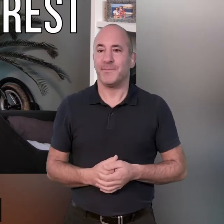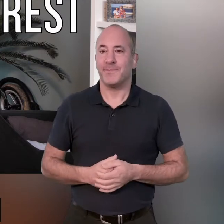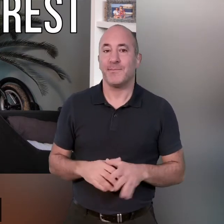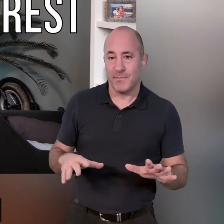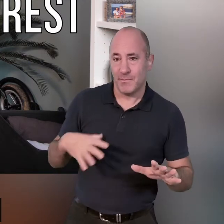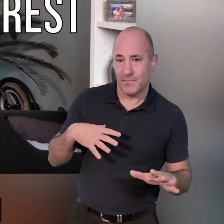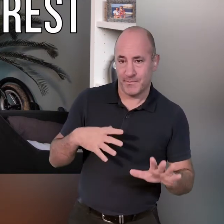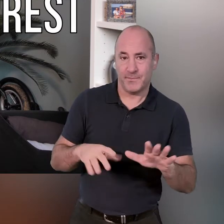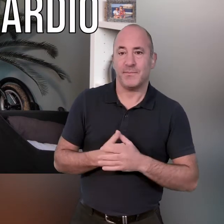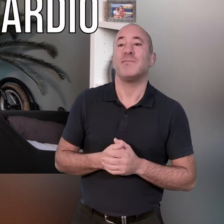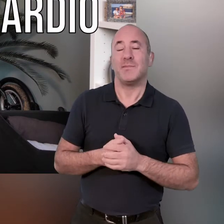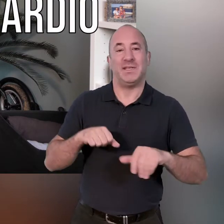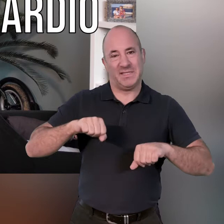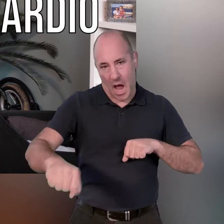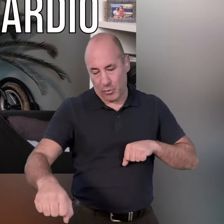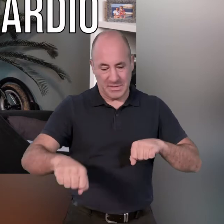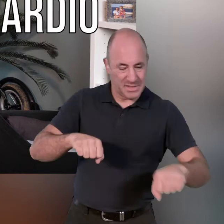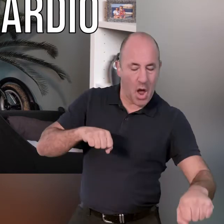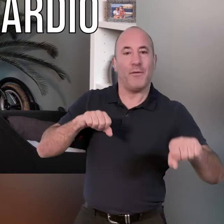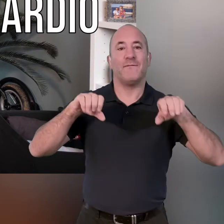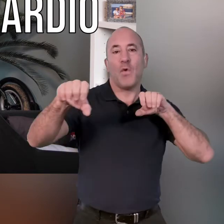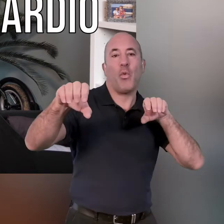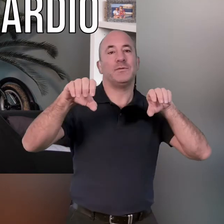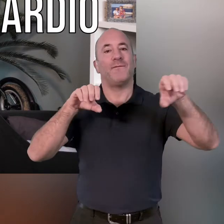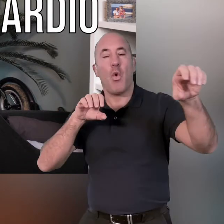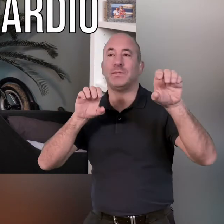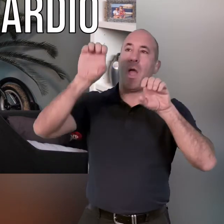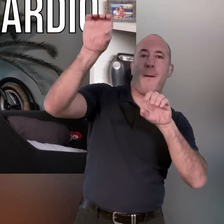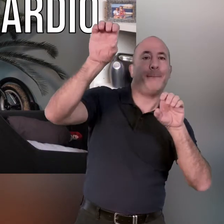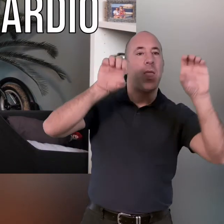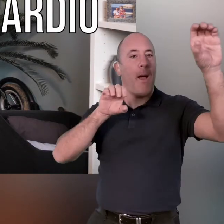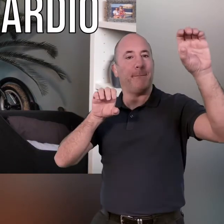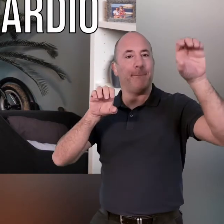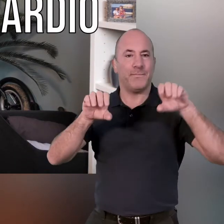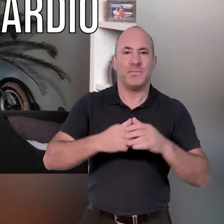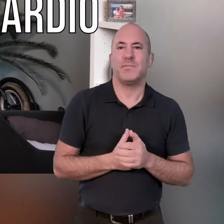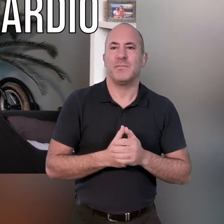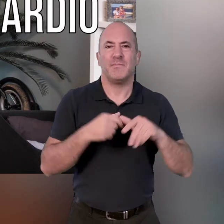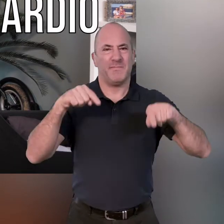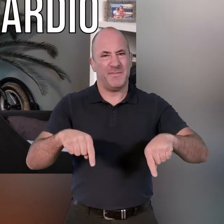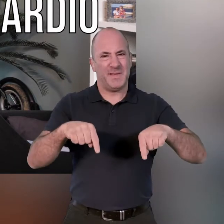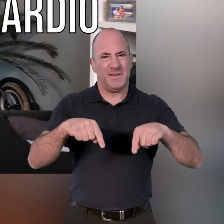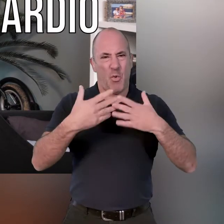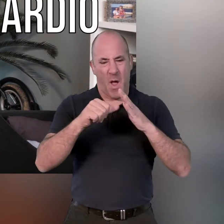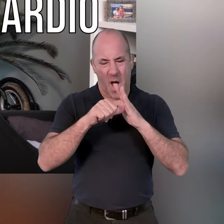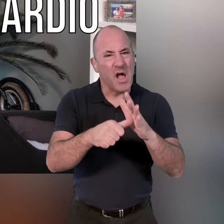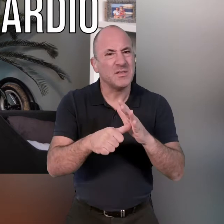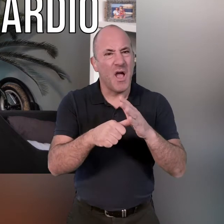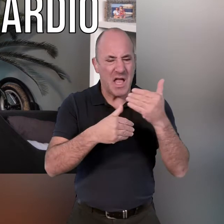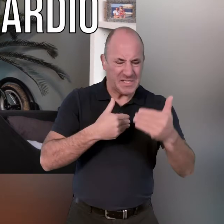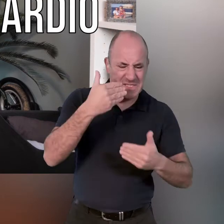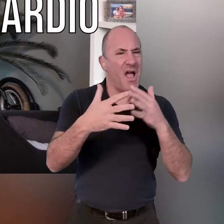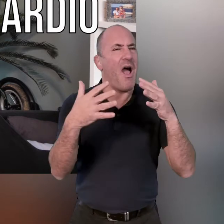up, down, right, down, down, forwards, forwards, up, up. So, how to make this session harder